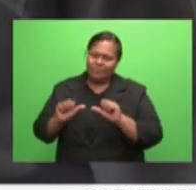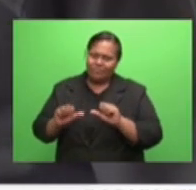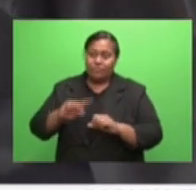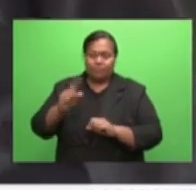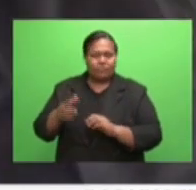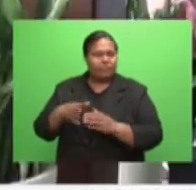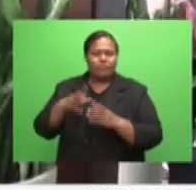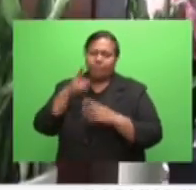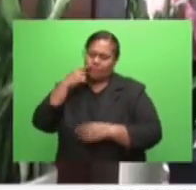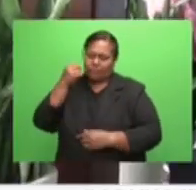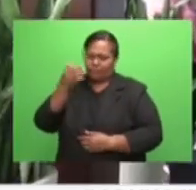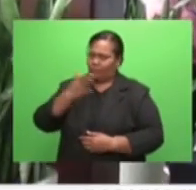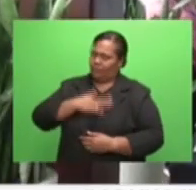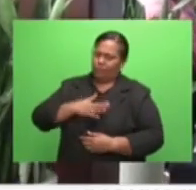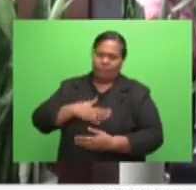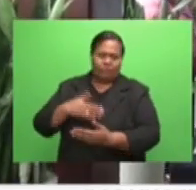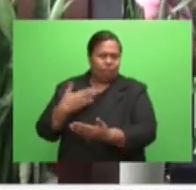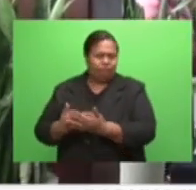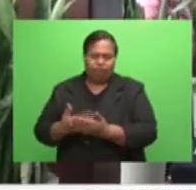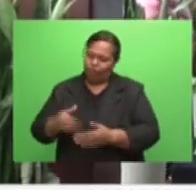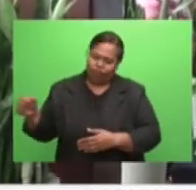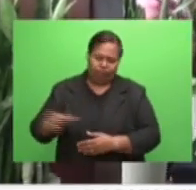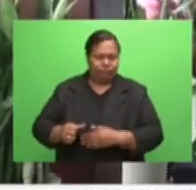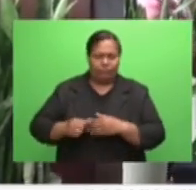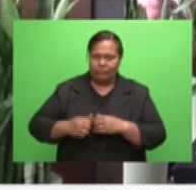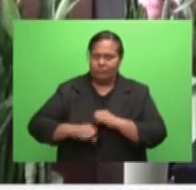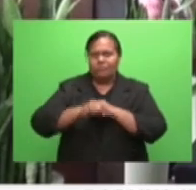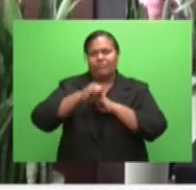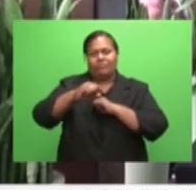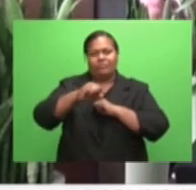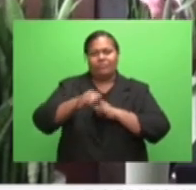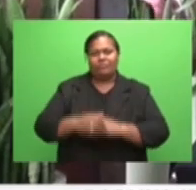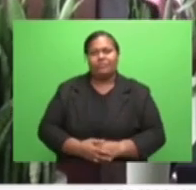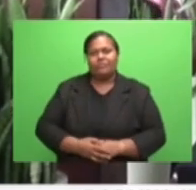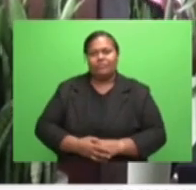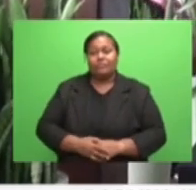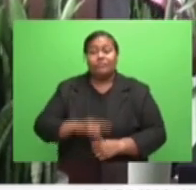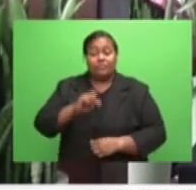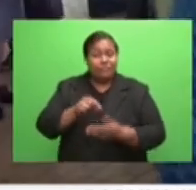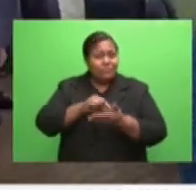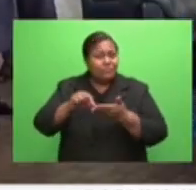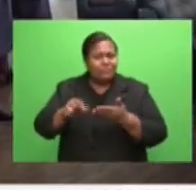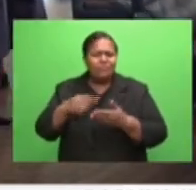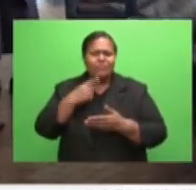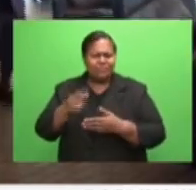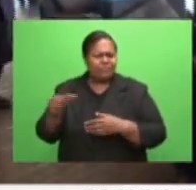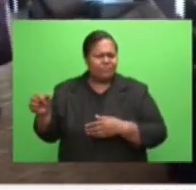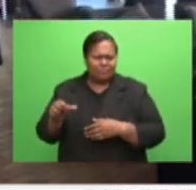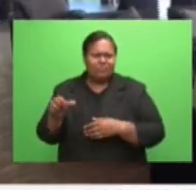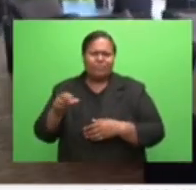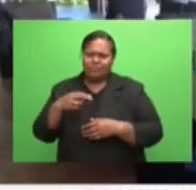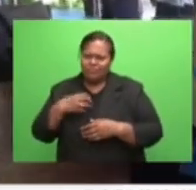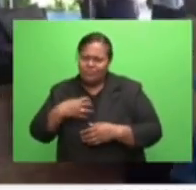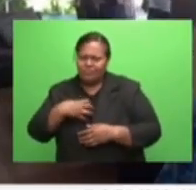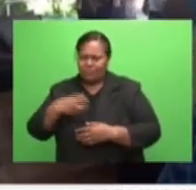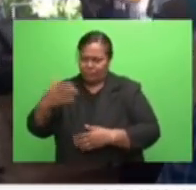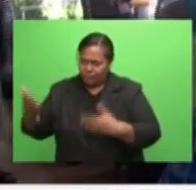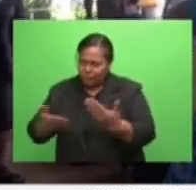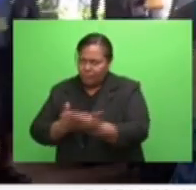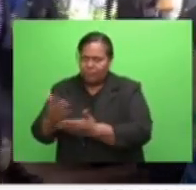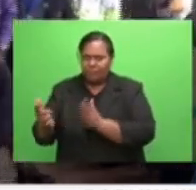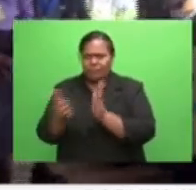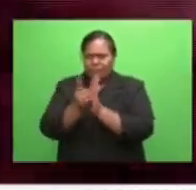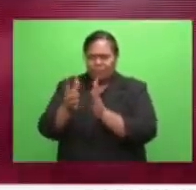demand for the party leader position to be advertised. However, Inductee says she needs more consultation and legal advice to